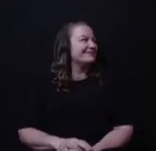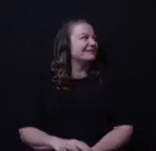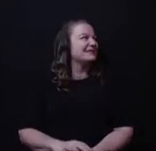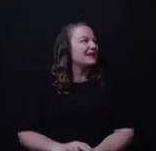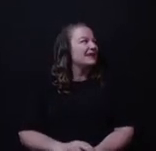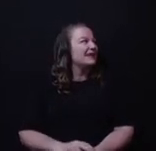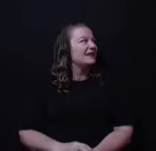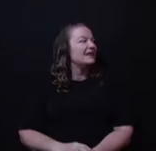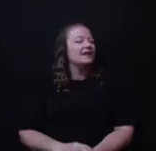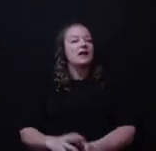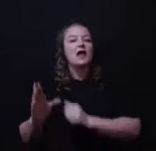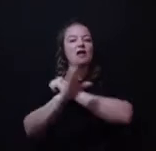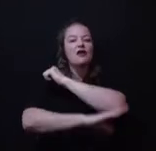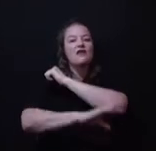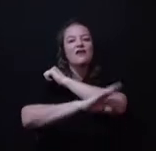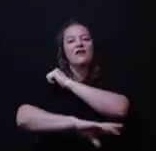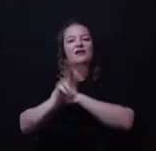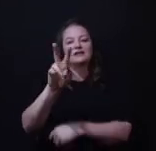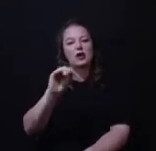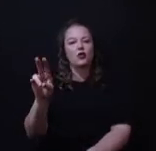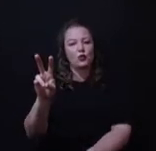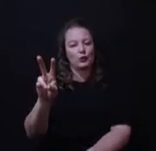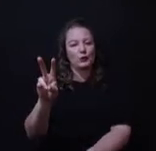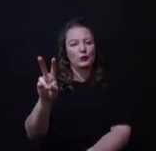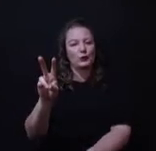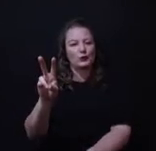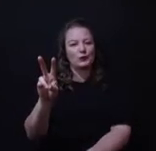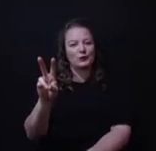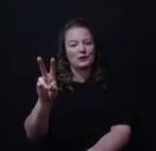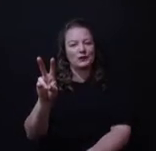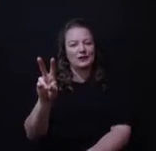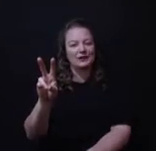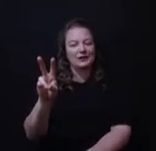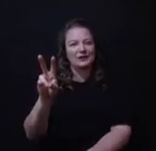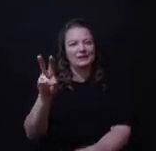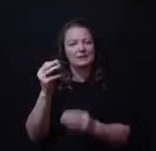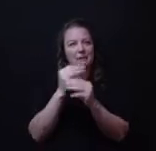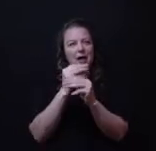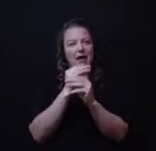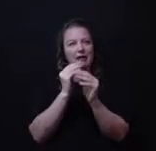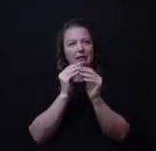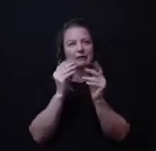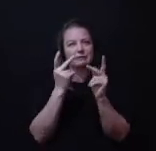In the fall of 2002, do the math, that's 20 years ago,